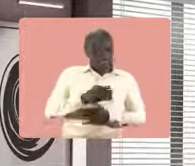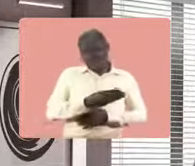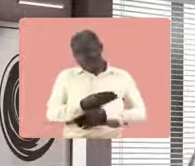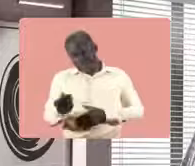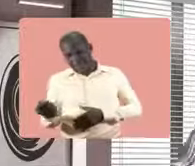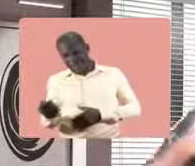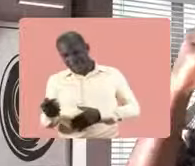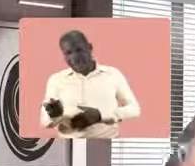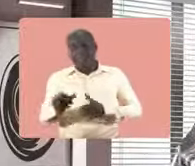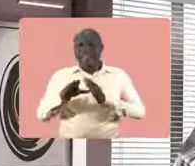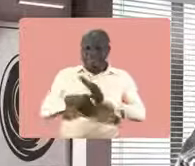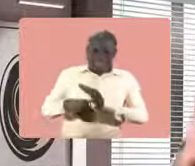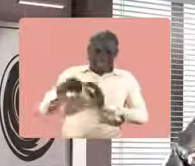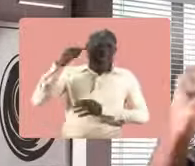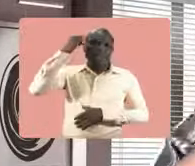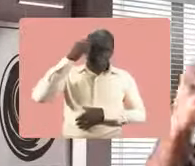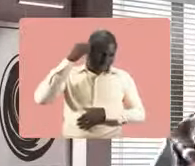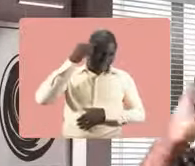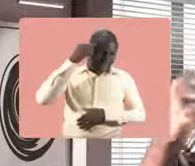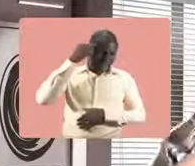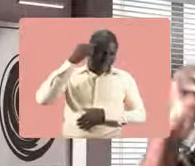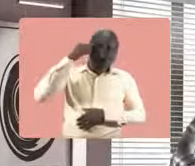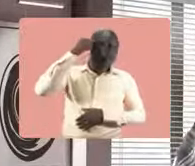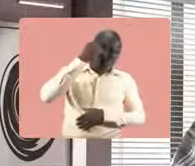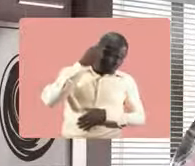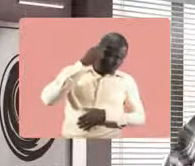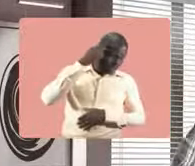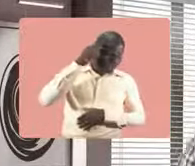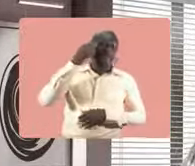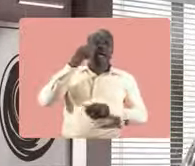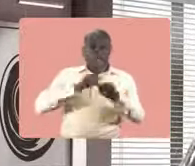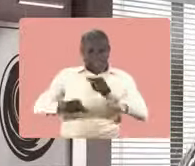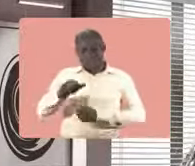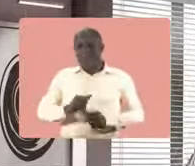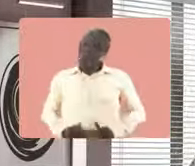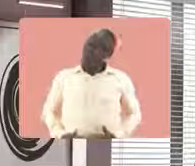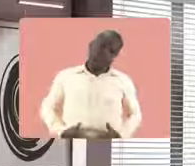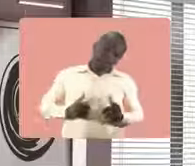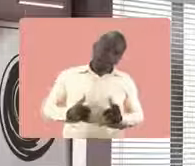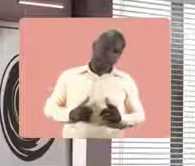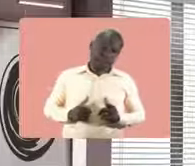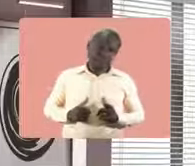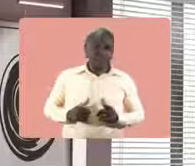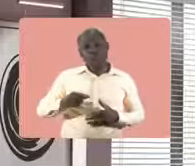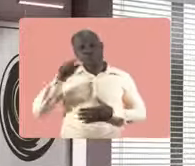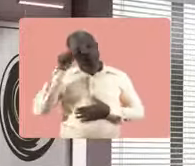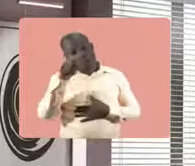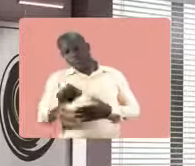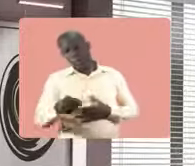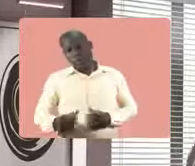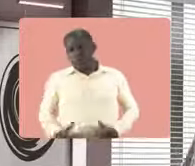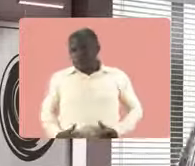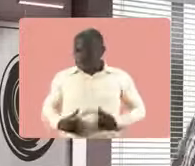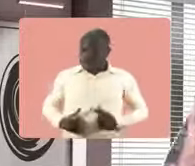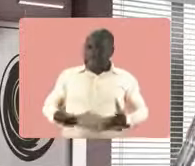kakrebi. Niye di ajune, niye abrofu from realities of life wuhon. Wonti wame imu.